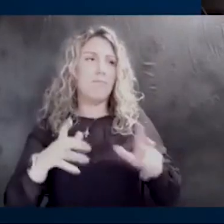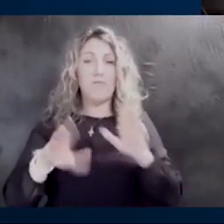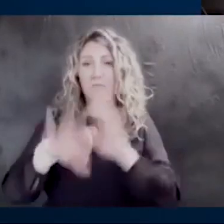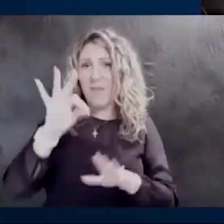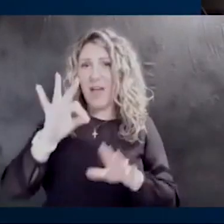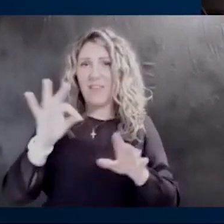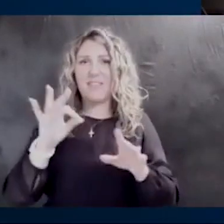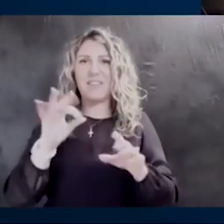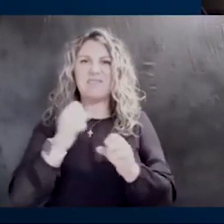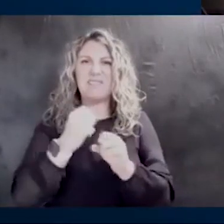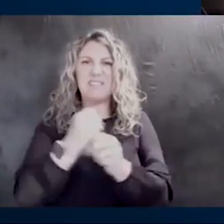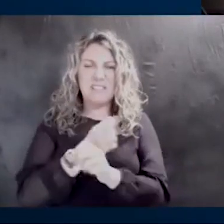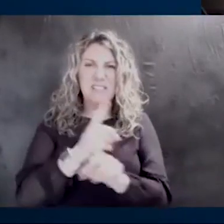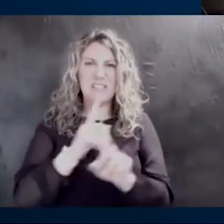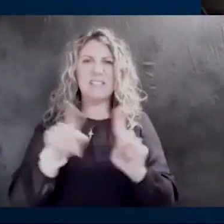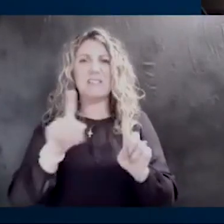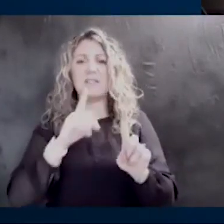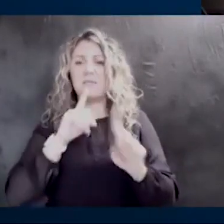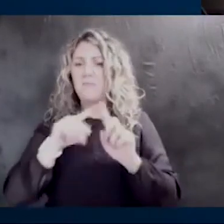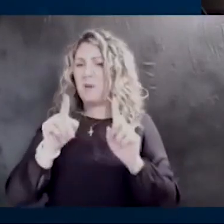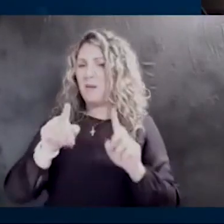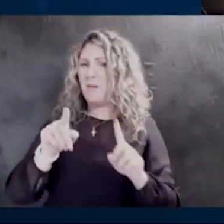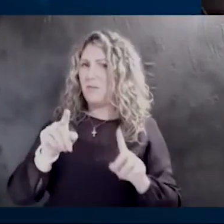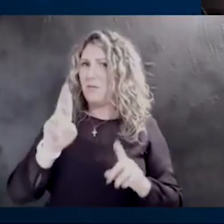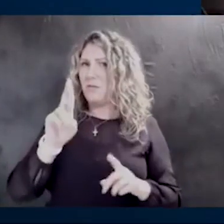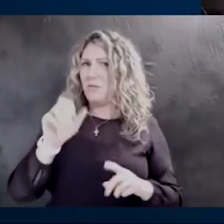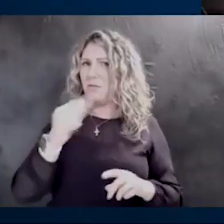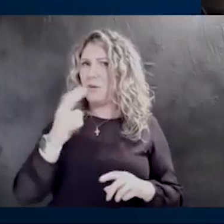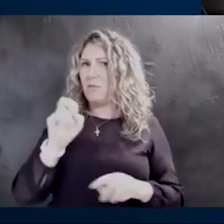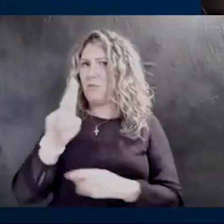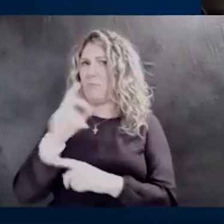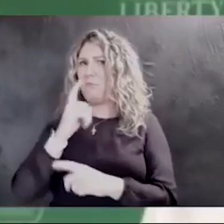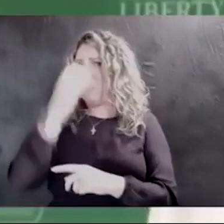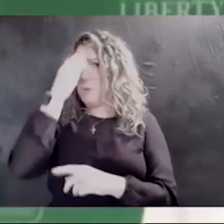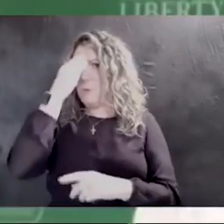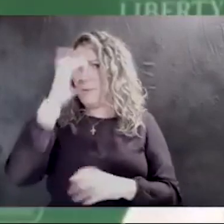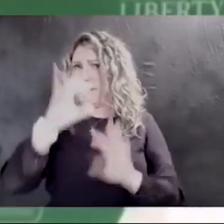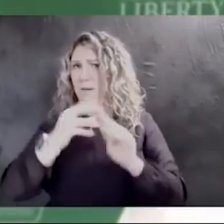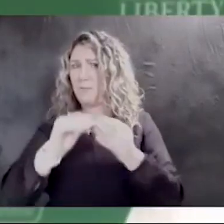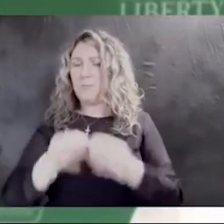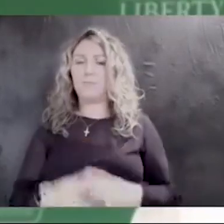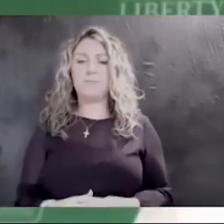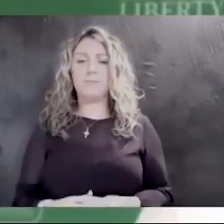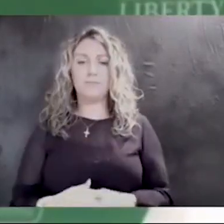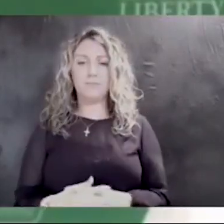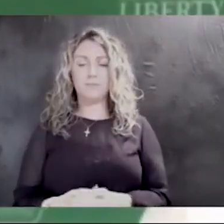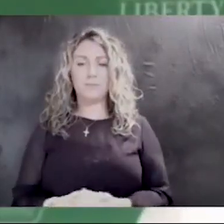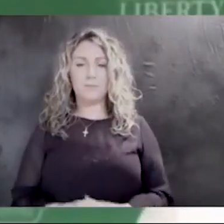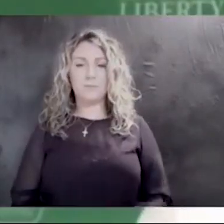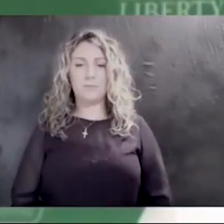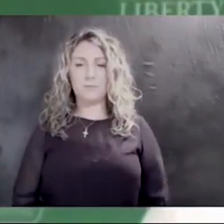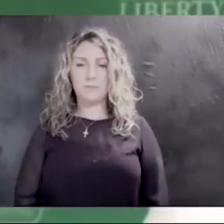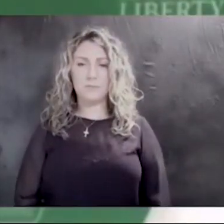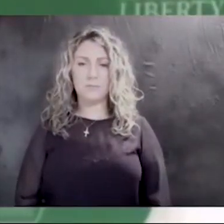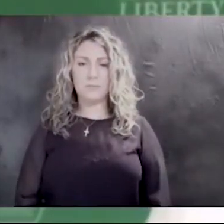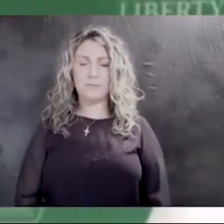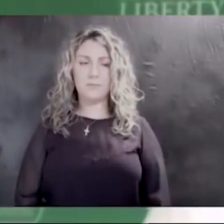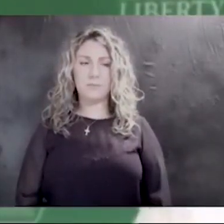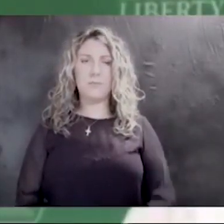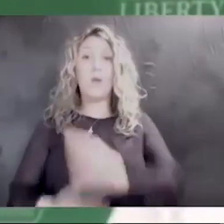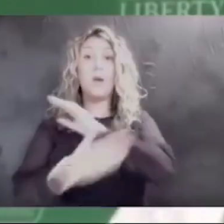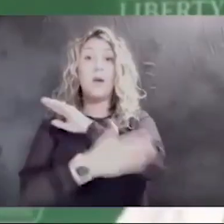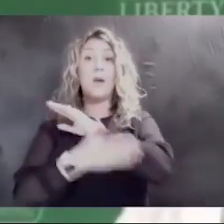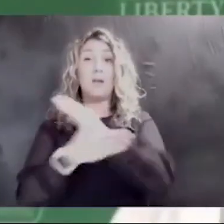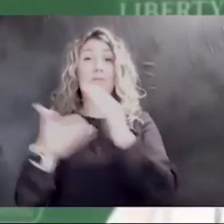I think Raghu, you're the ID doctor. Do you know that number off the top of your head, or Mark? I think the counties near Branson